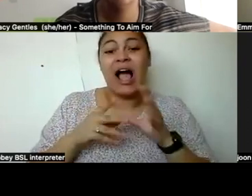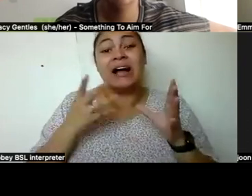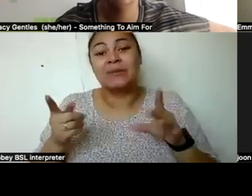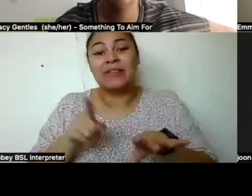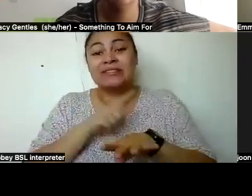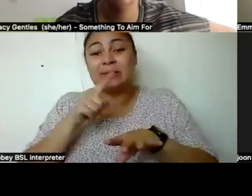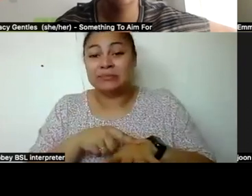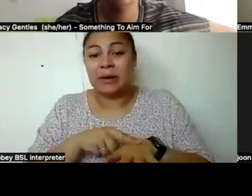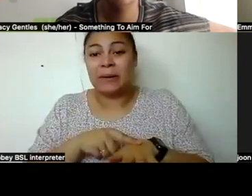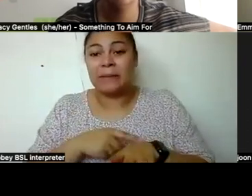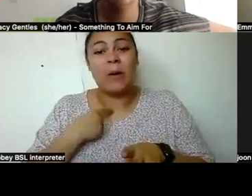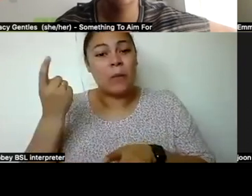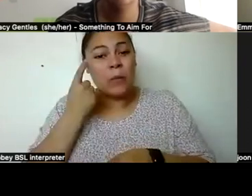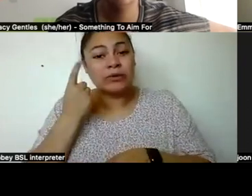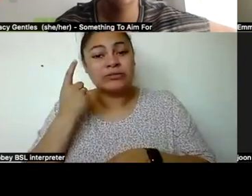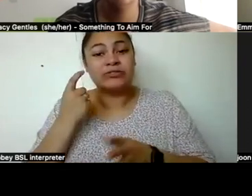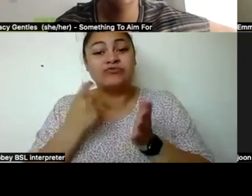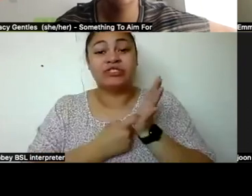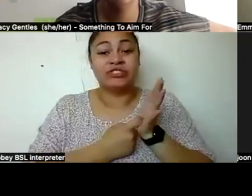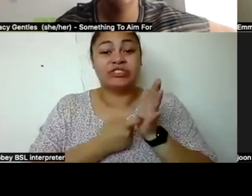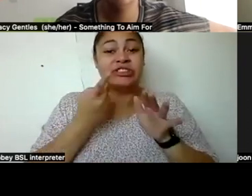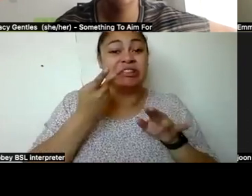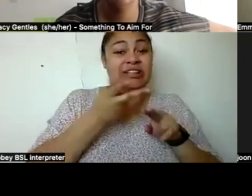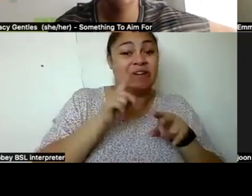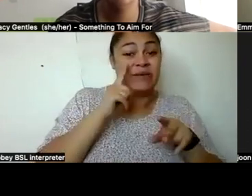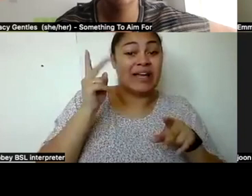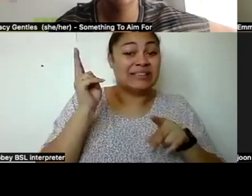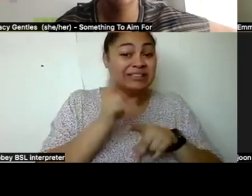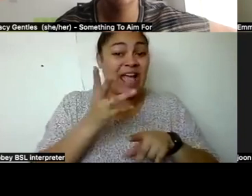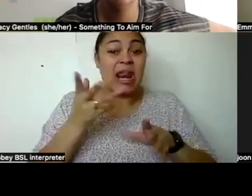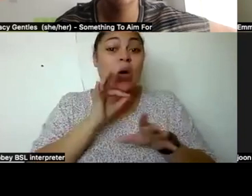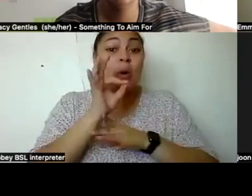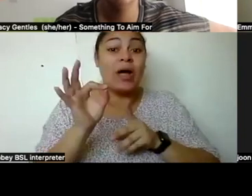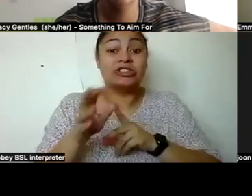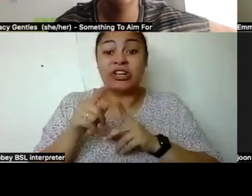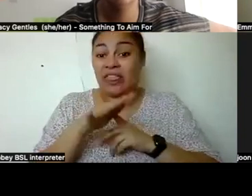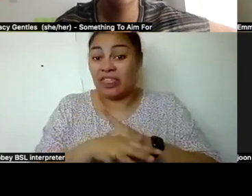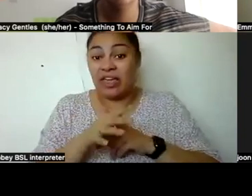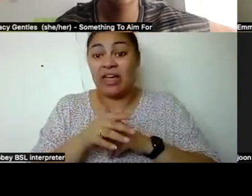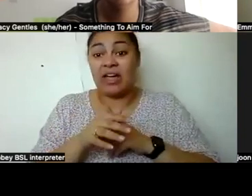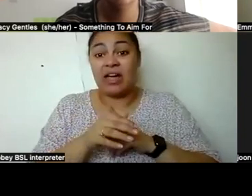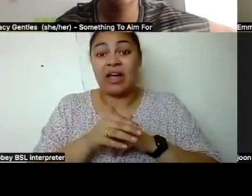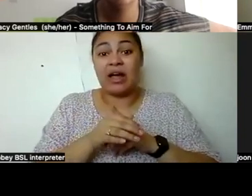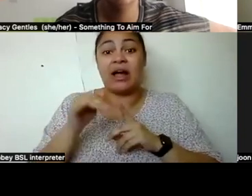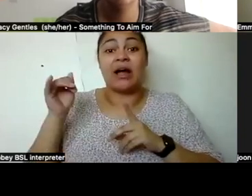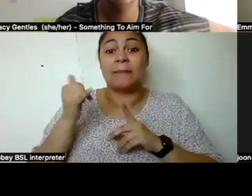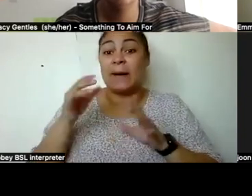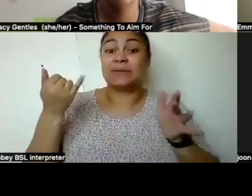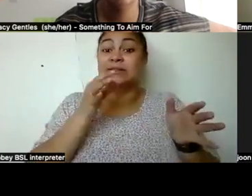well. I'm wondering, Richard, if you can see if there's any questions there. It might be slightly